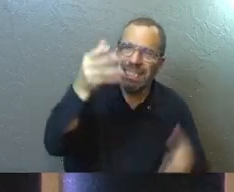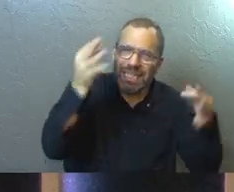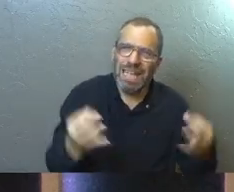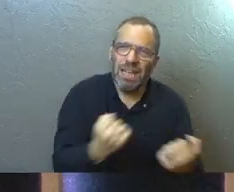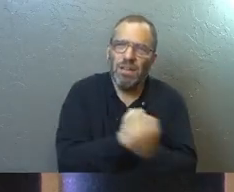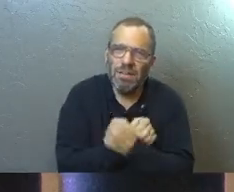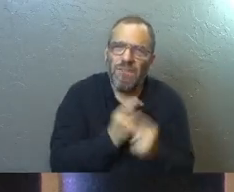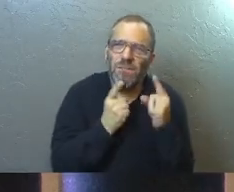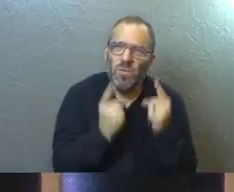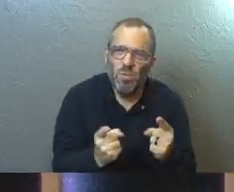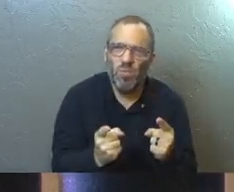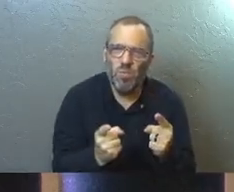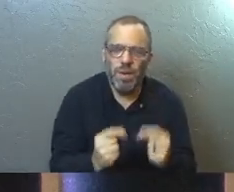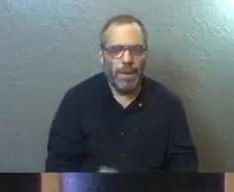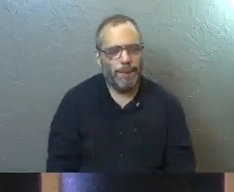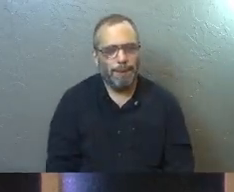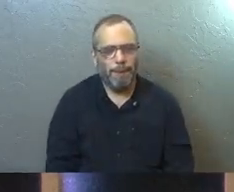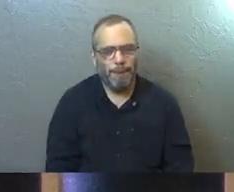it.